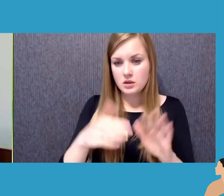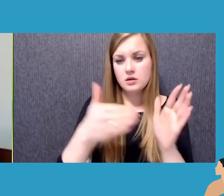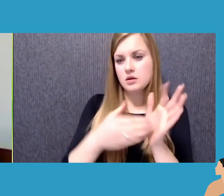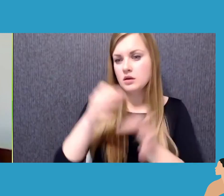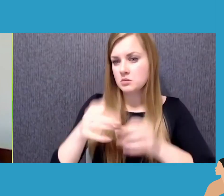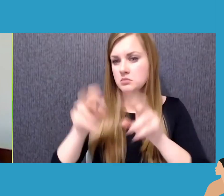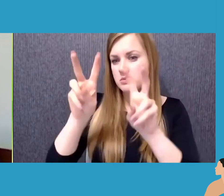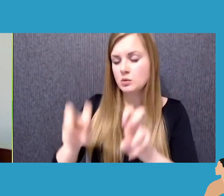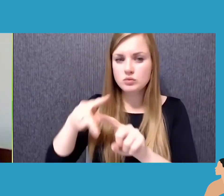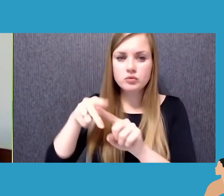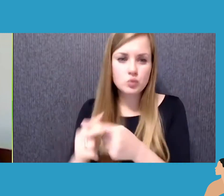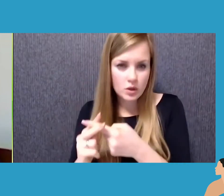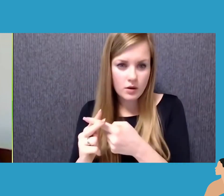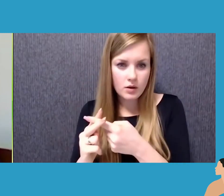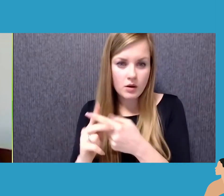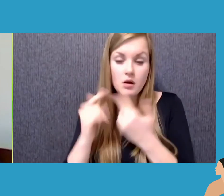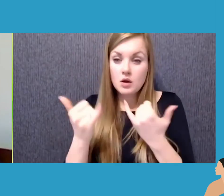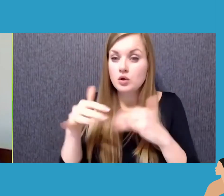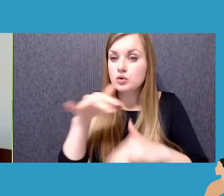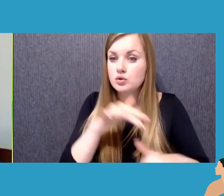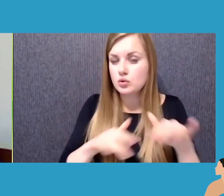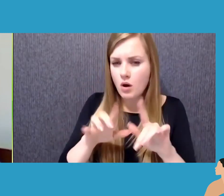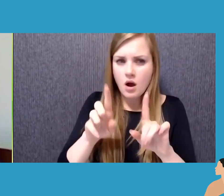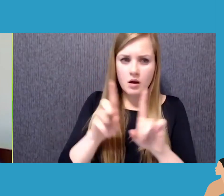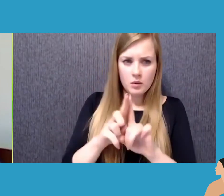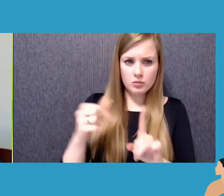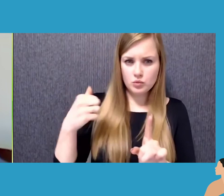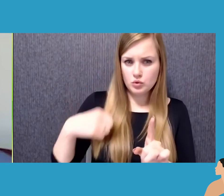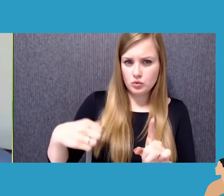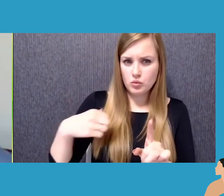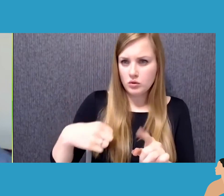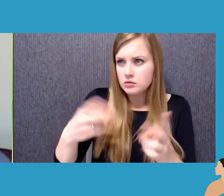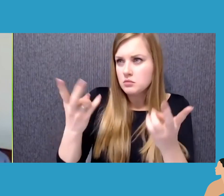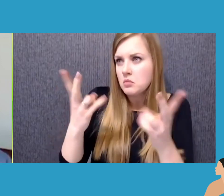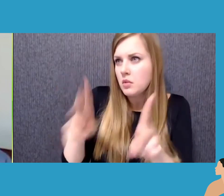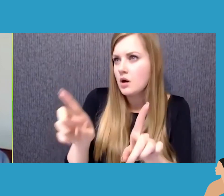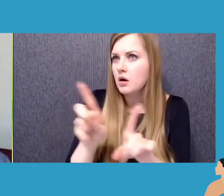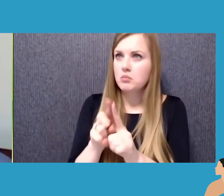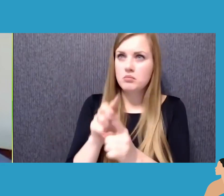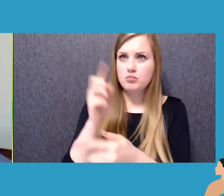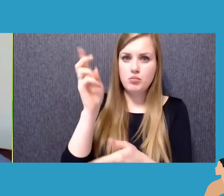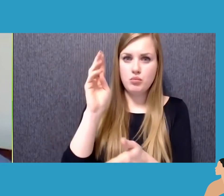just like in the previously mentioned case when the proceedings were terminated and the